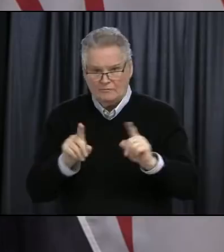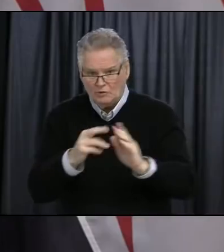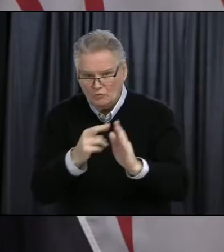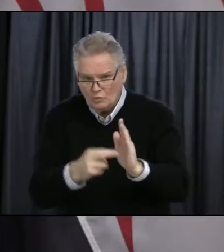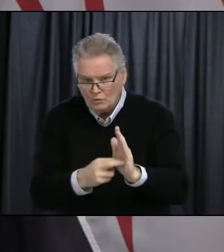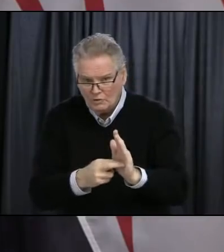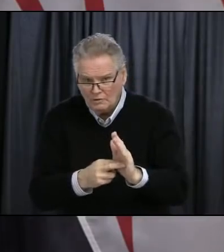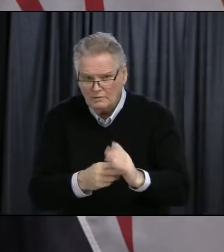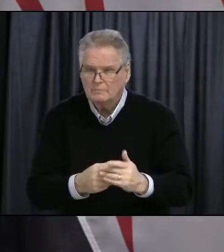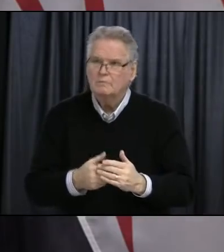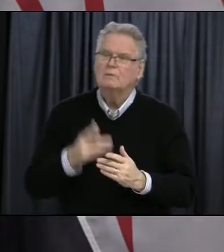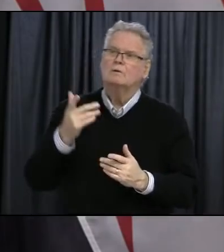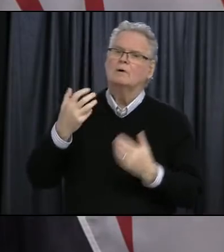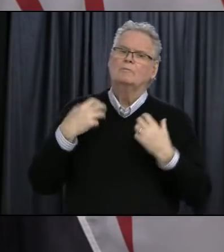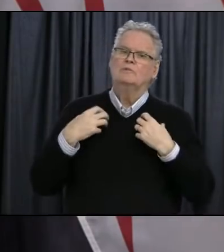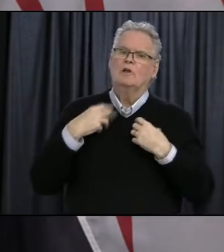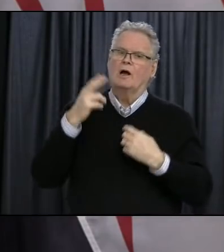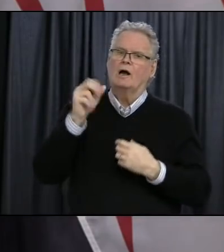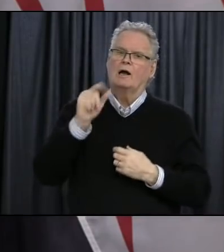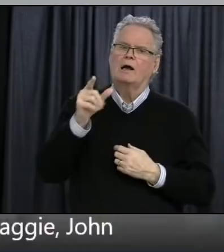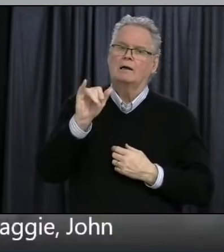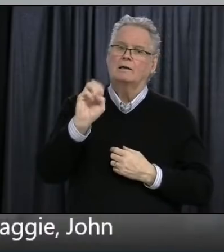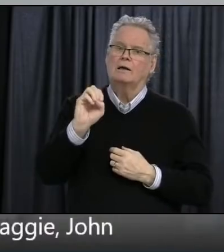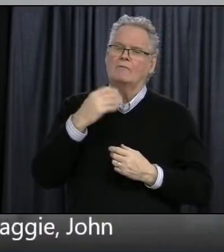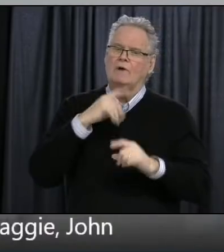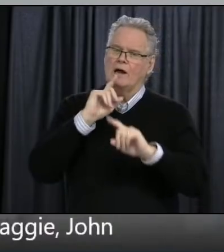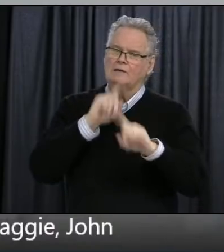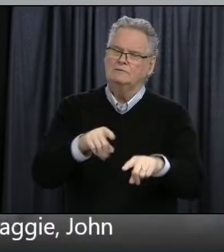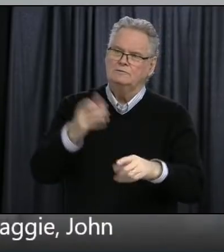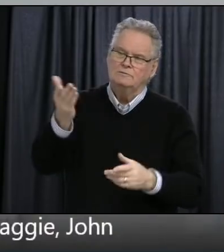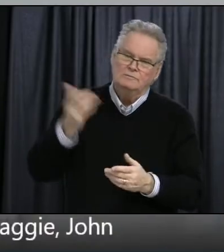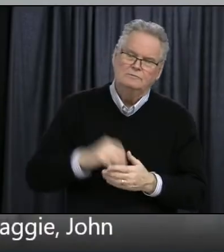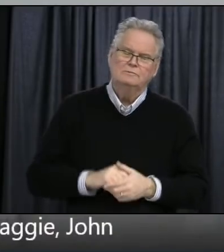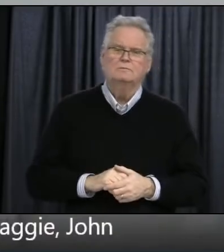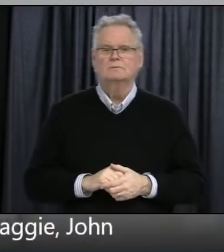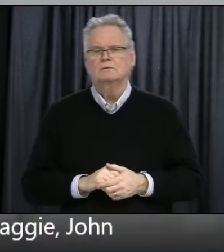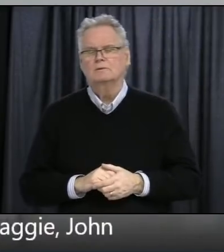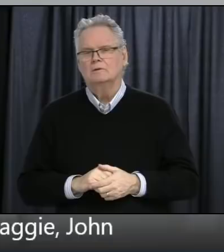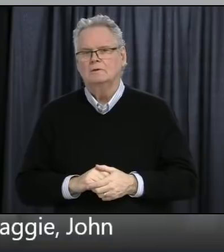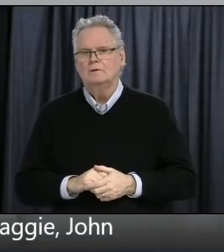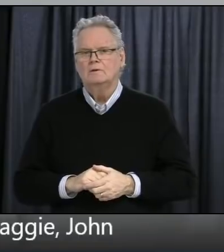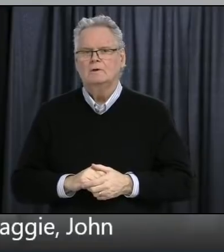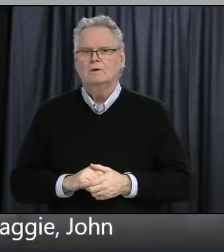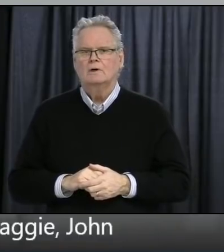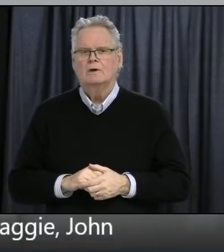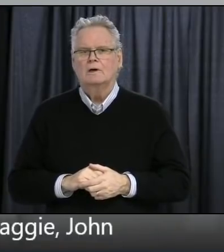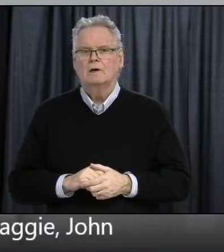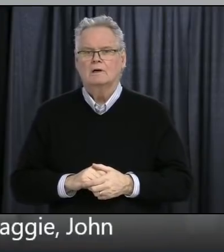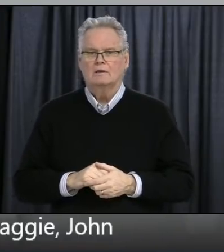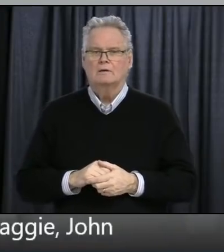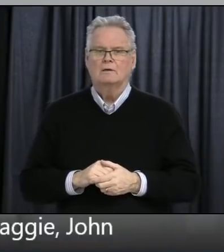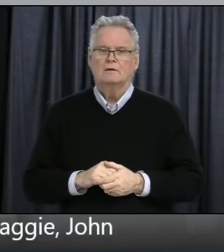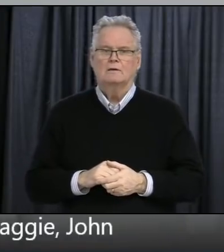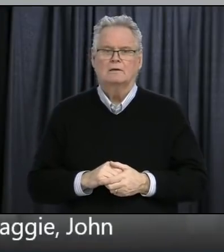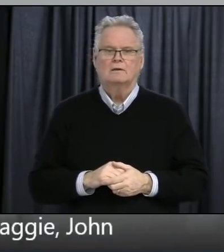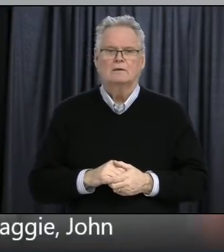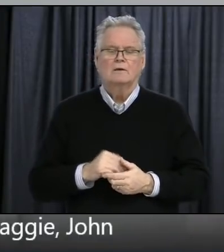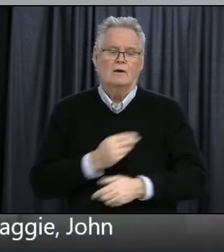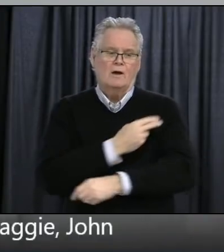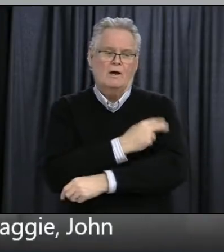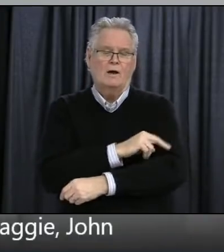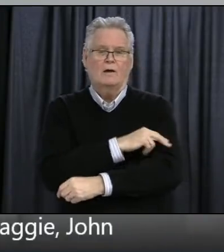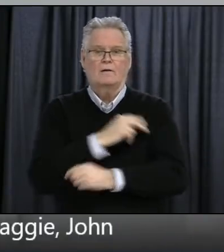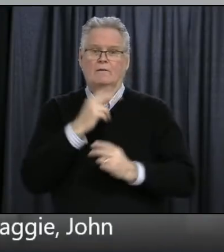Yeah, thank you very much, Dr. Fitzgerald. The whole issue of hospital visitation has been one of the hardest that we've had to deal with through the